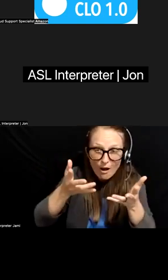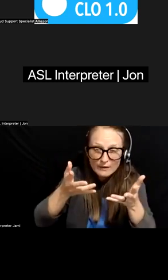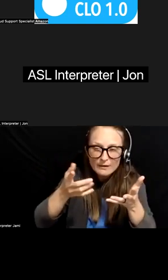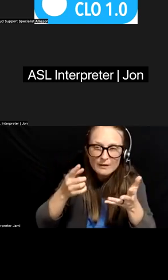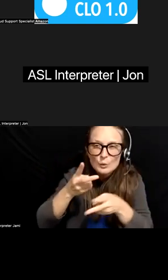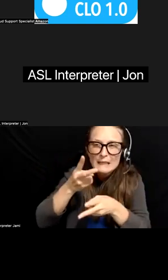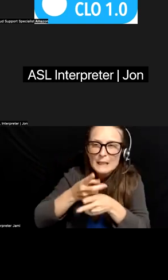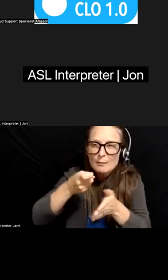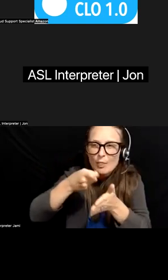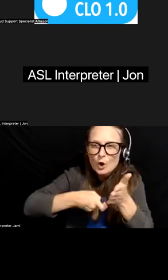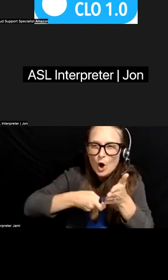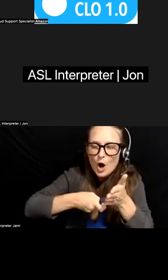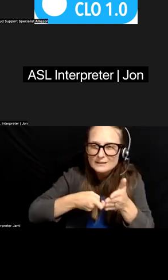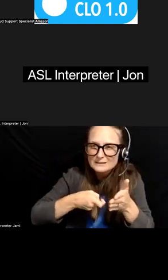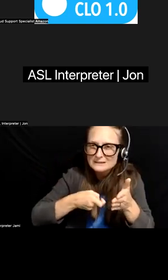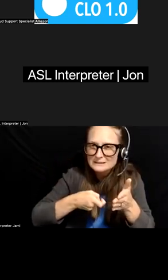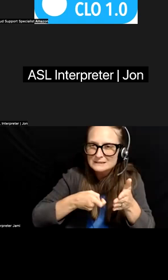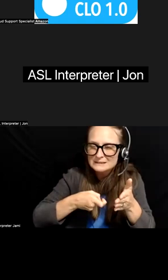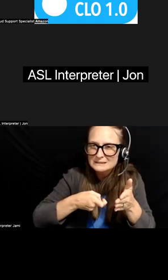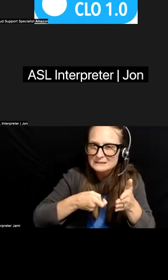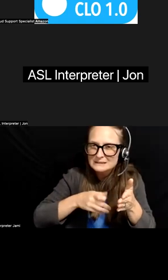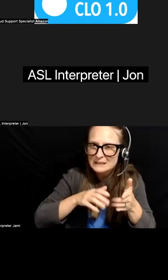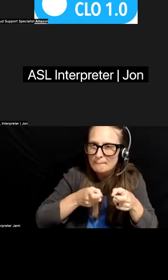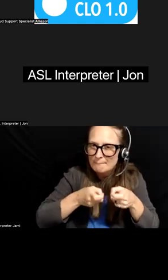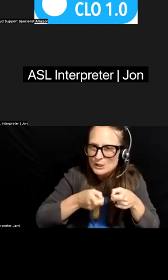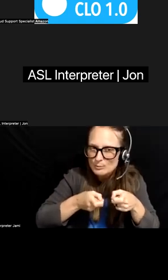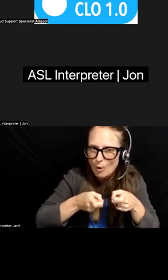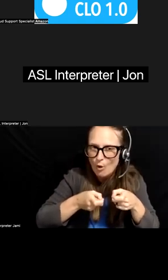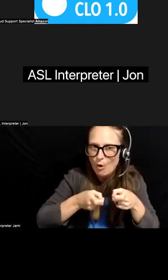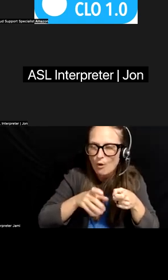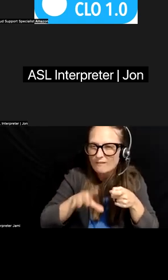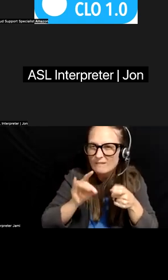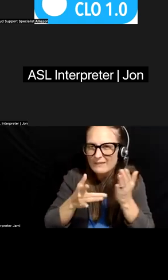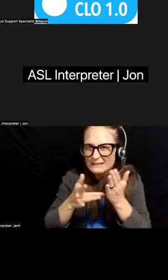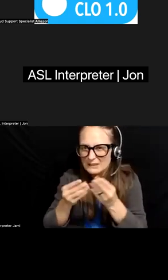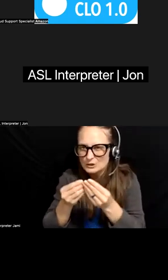managed and define the technical solution the company's looking for.